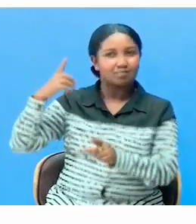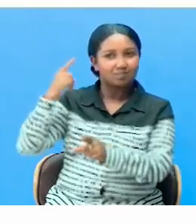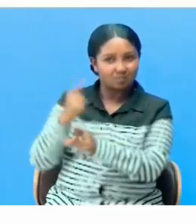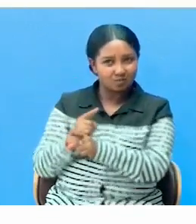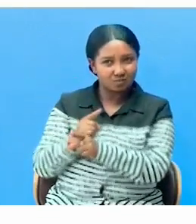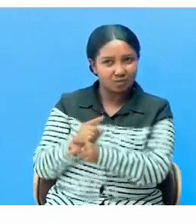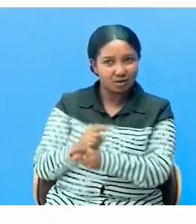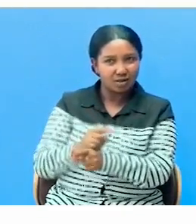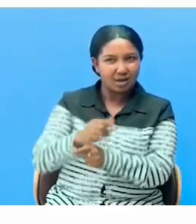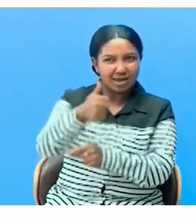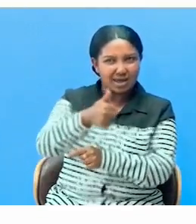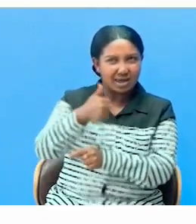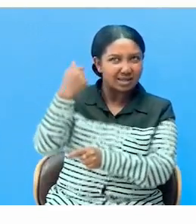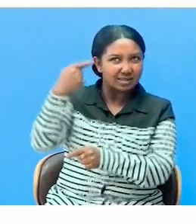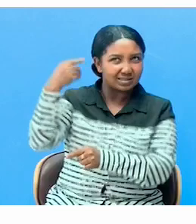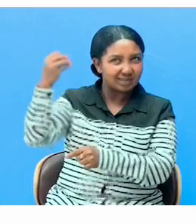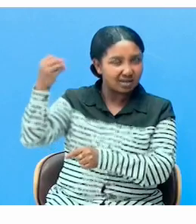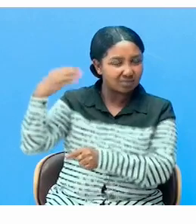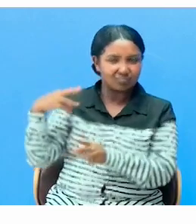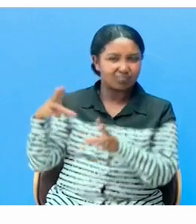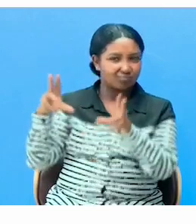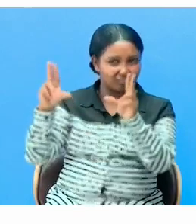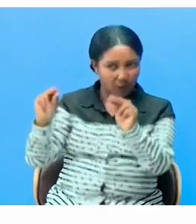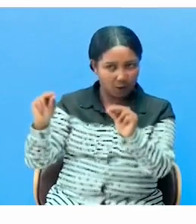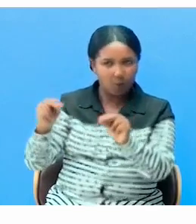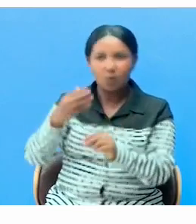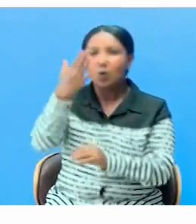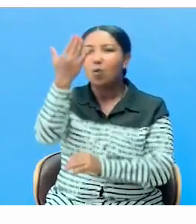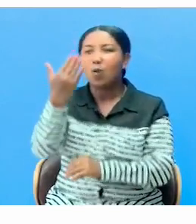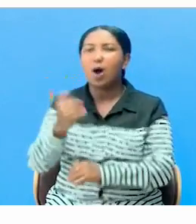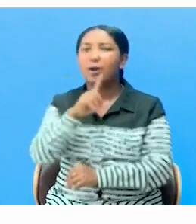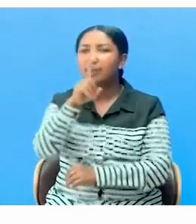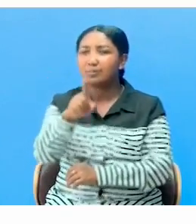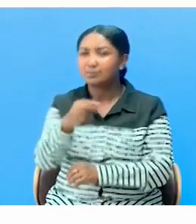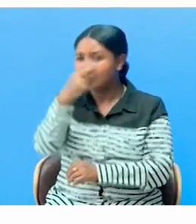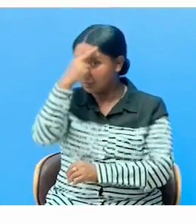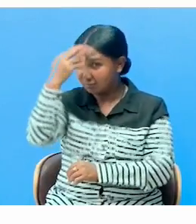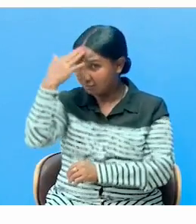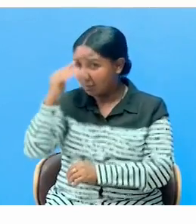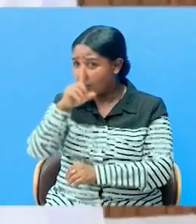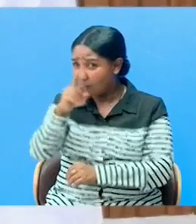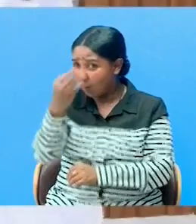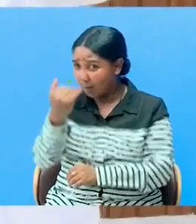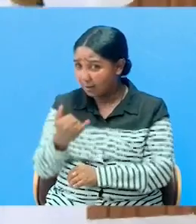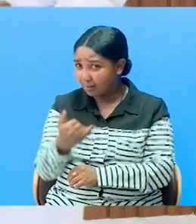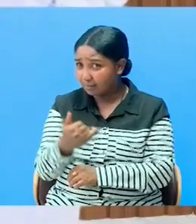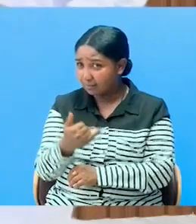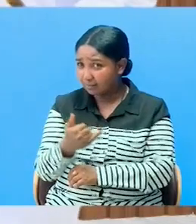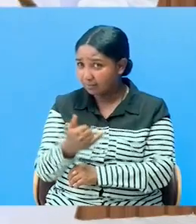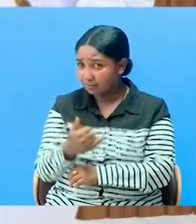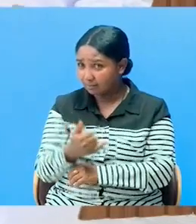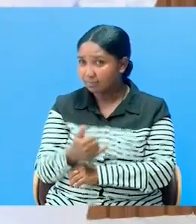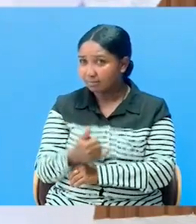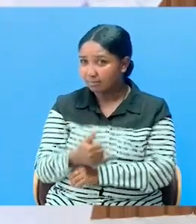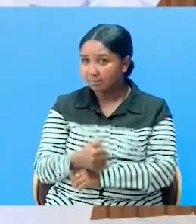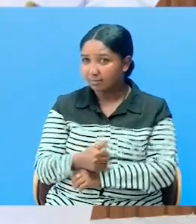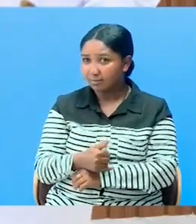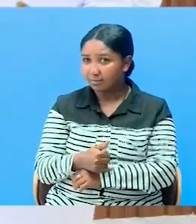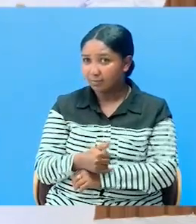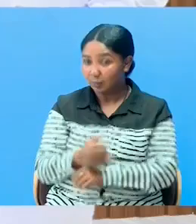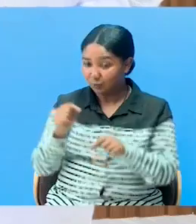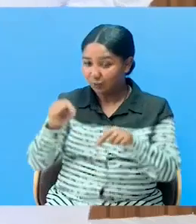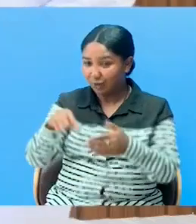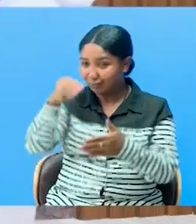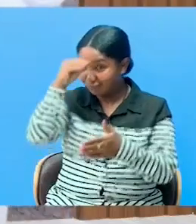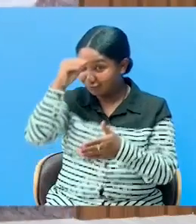here, but we cannot say a sun. Why? Do you know the reason? You can get the answer in